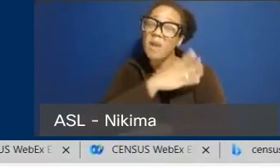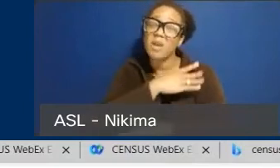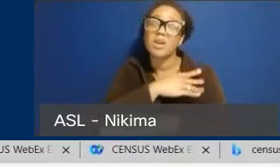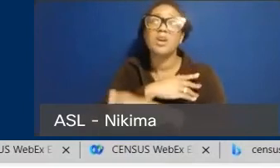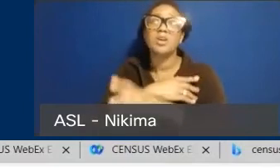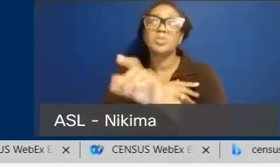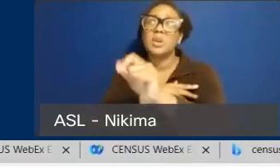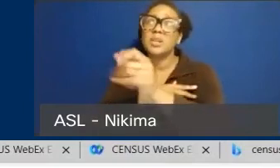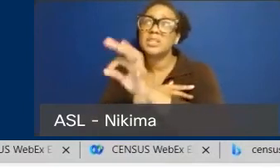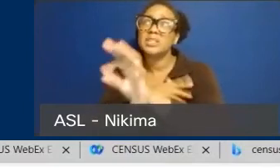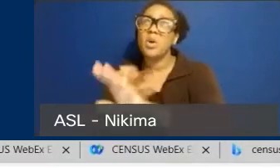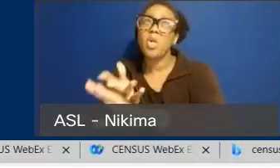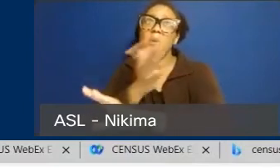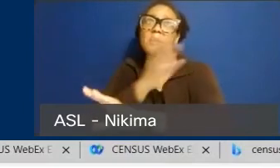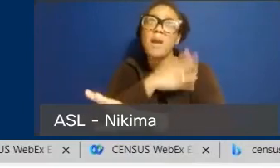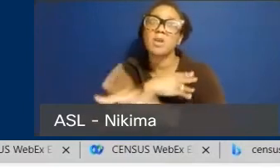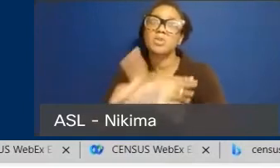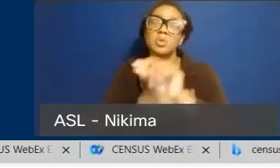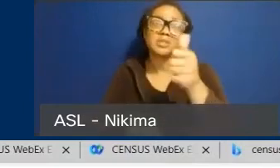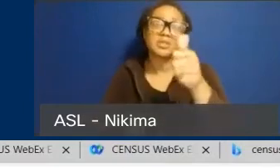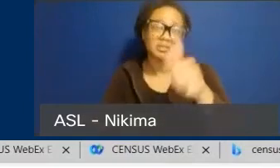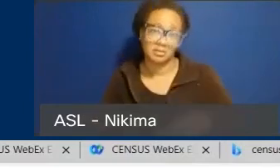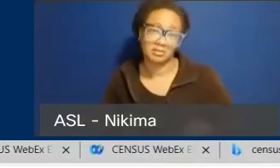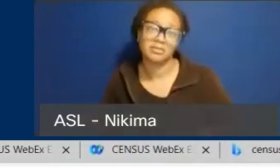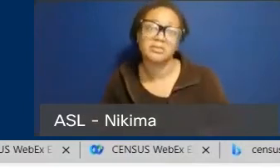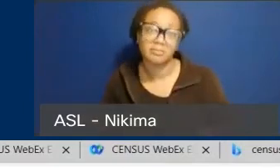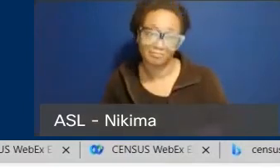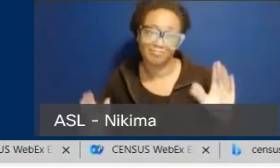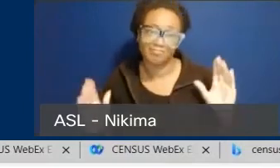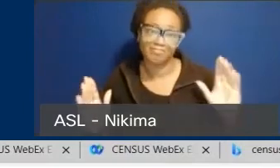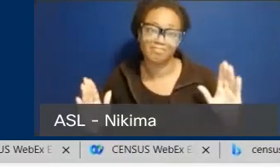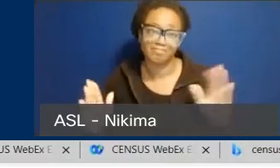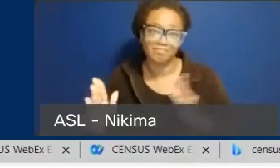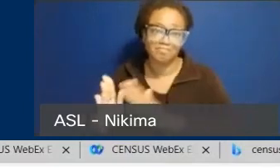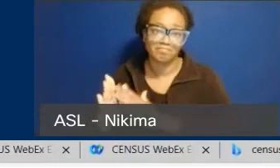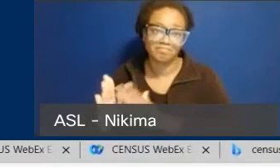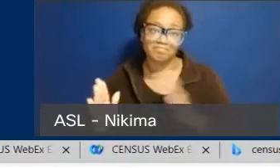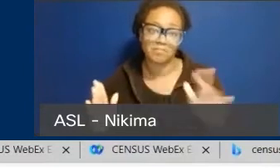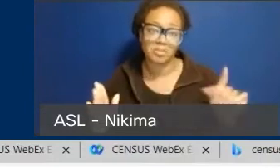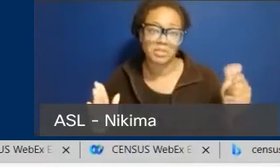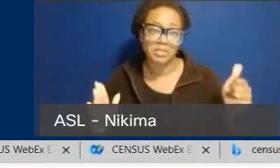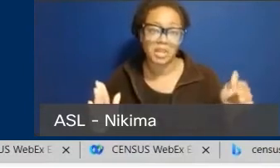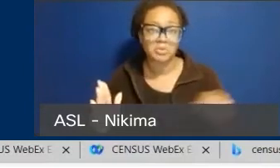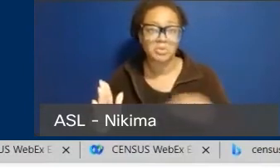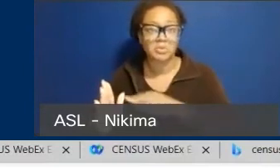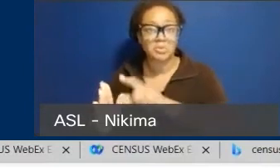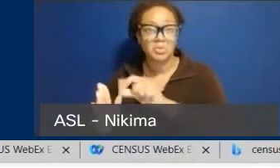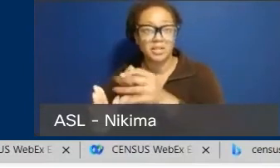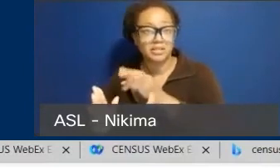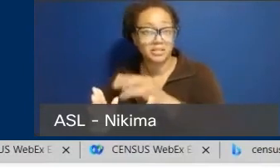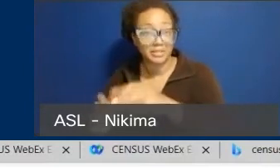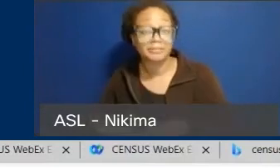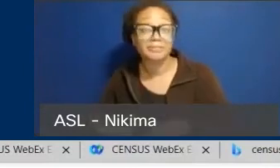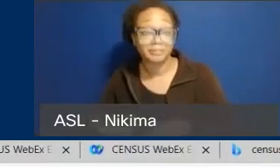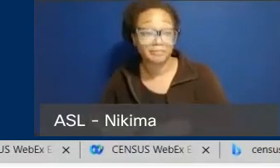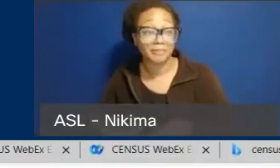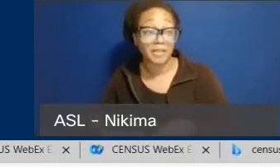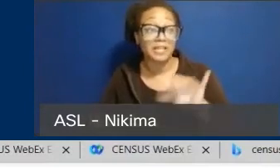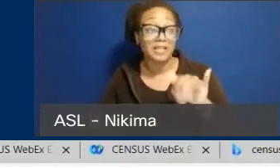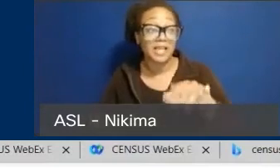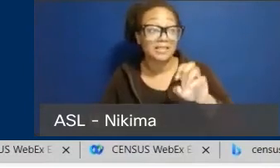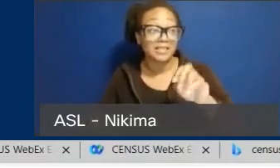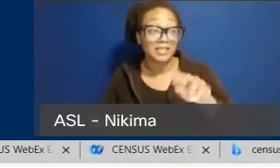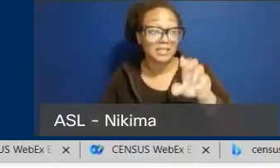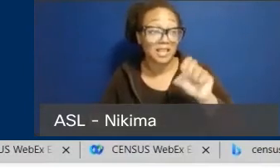all the way back to 2010. And you can get this, you know, you see this at the census tract level, you'll be able to get it